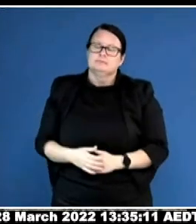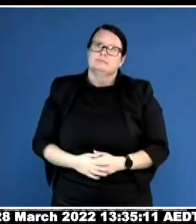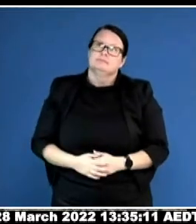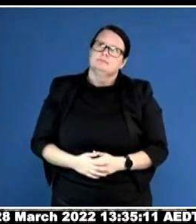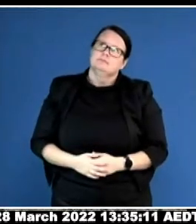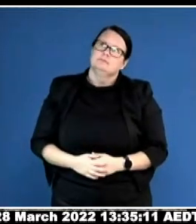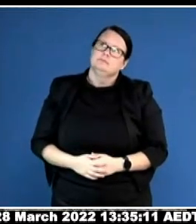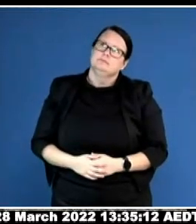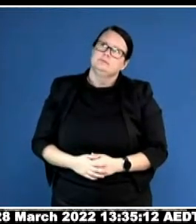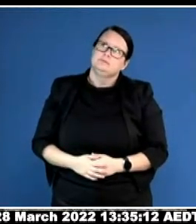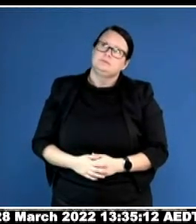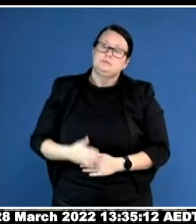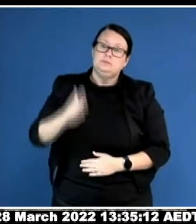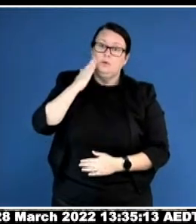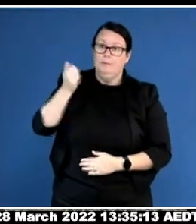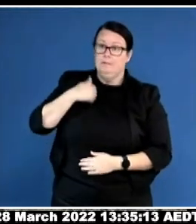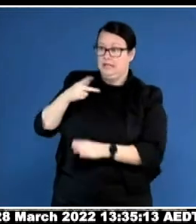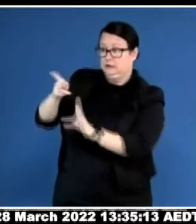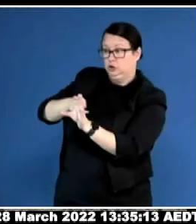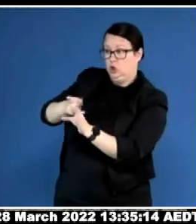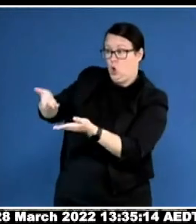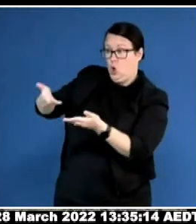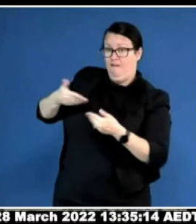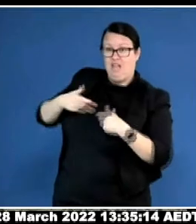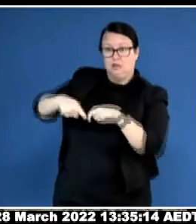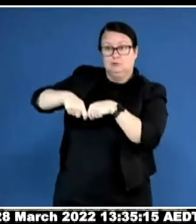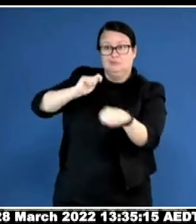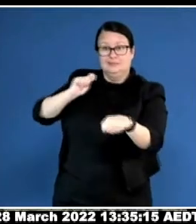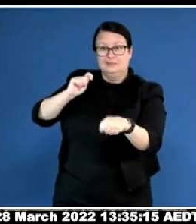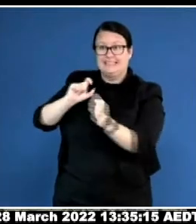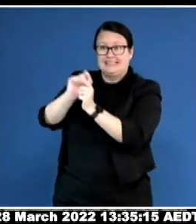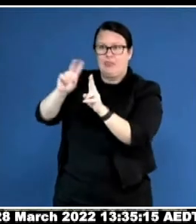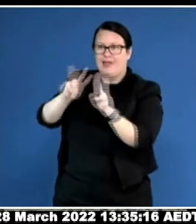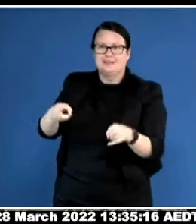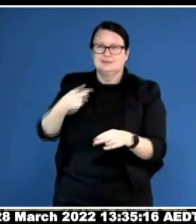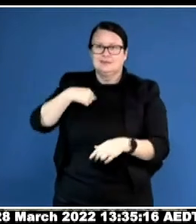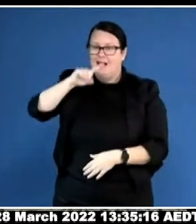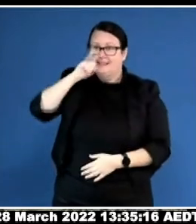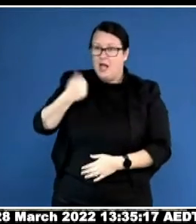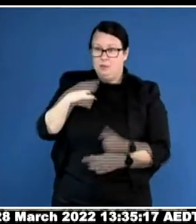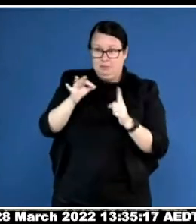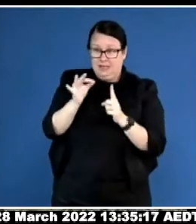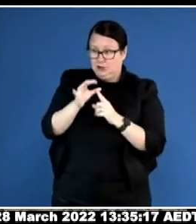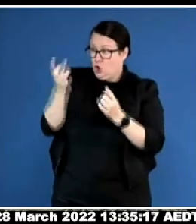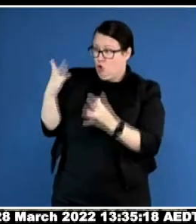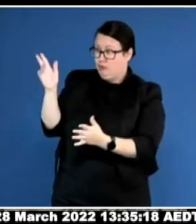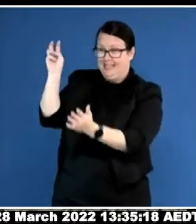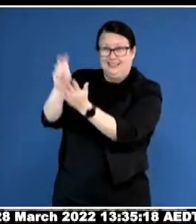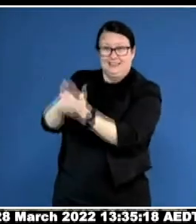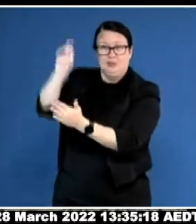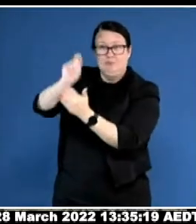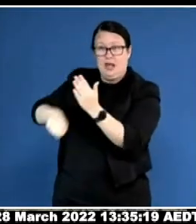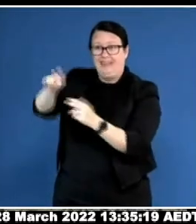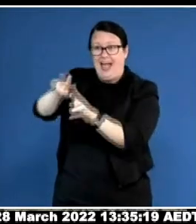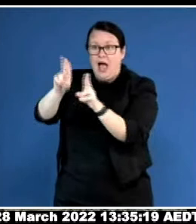when my psychiatrist made that offer to me, and it's like, well, I can't. I'm on a pension. If we do not follow through with